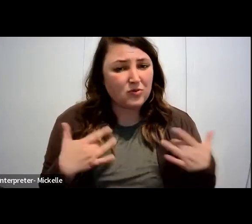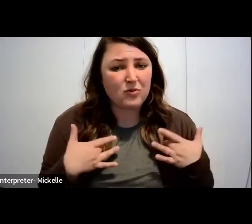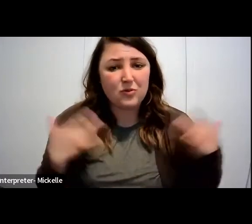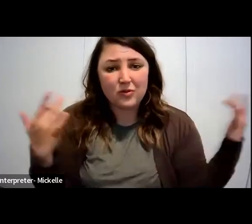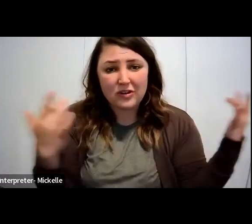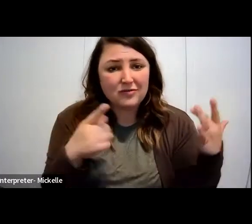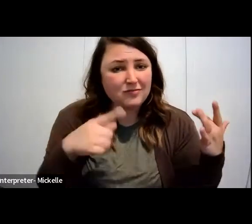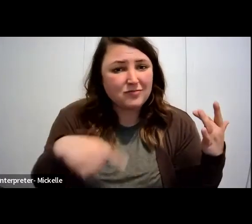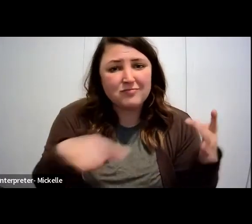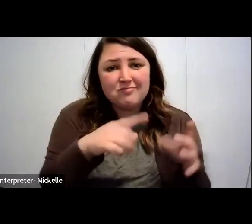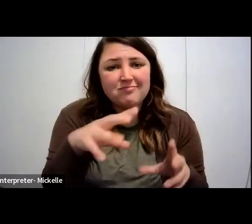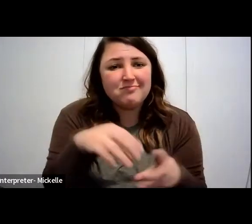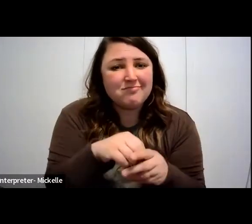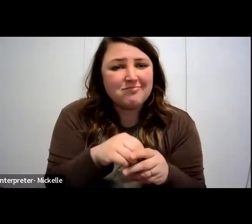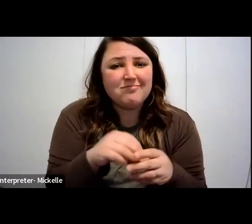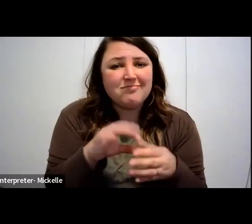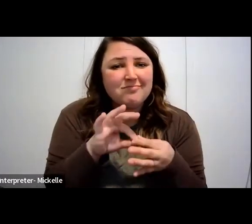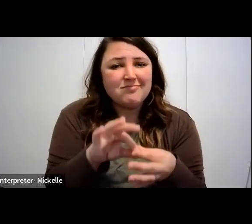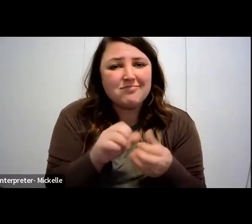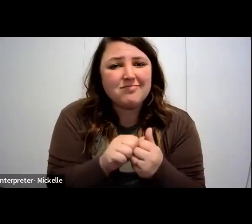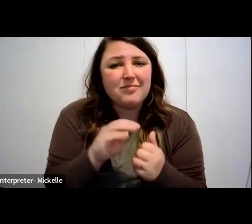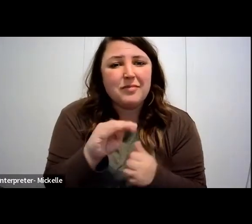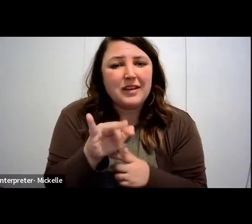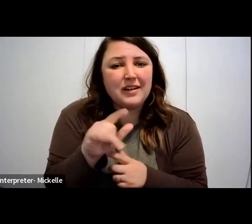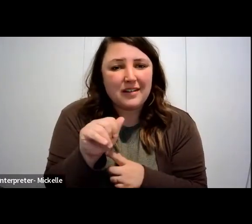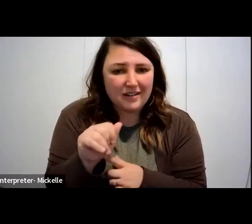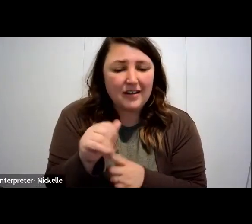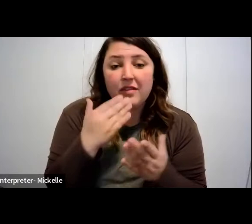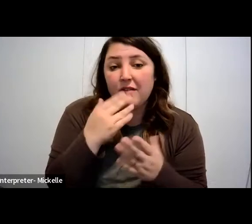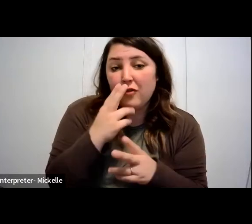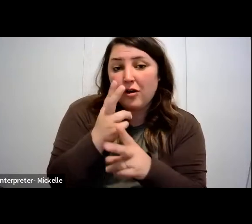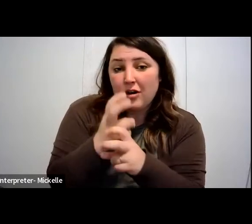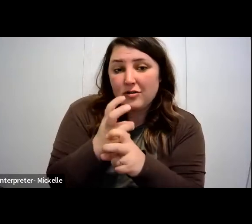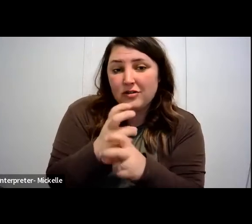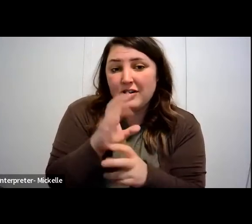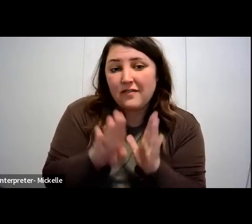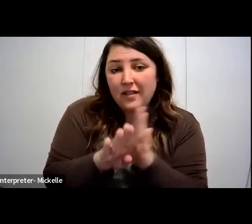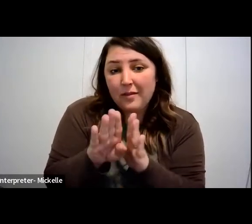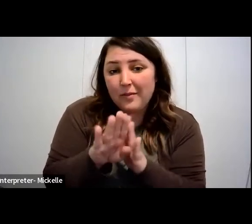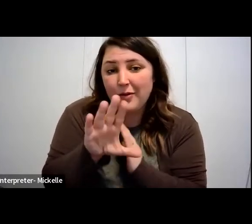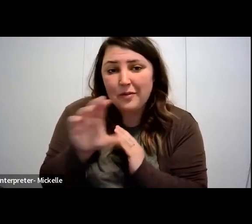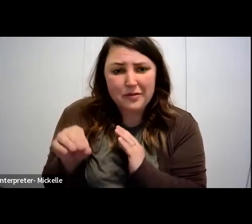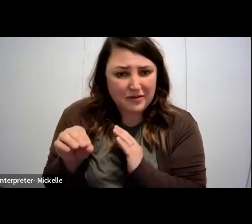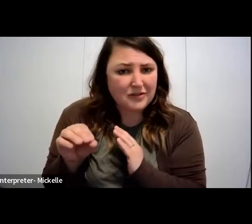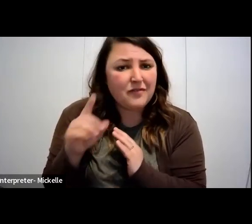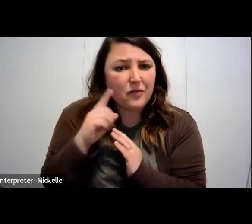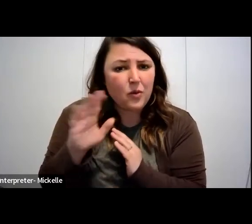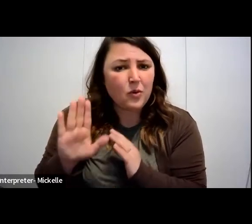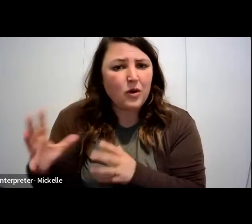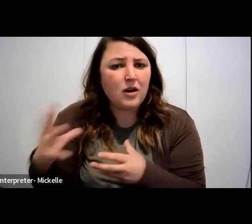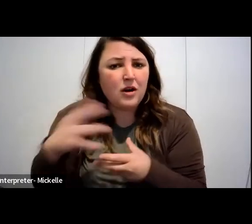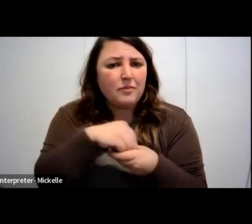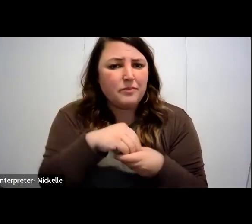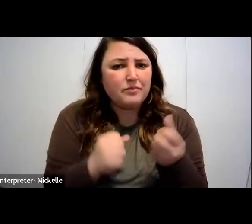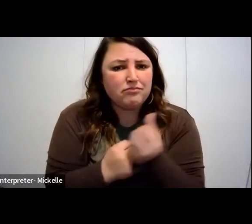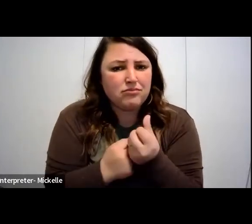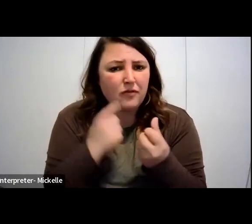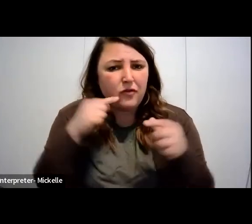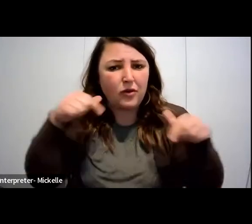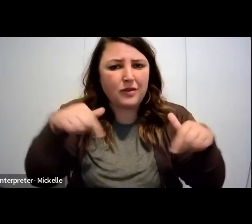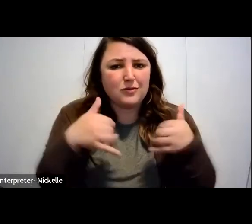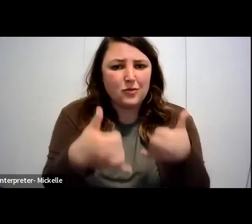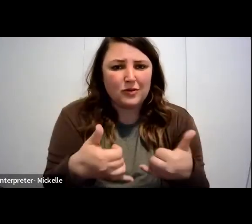And of course, thank you again to the Austrian Development Corporation for your support to women, peace and security and to this